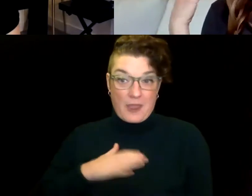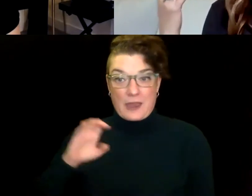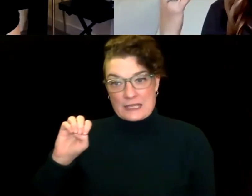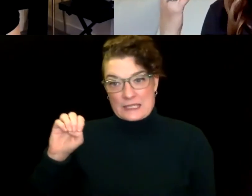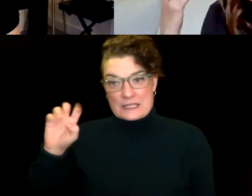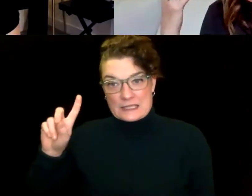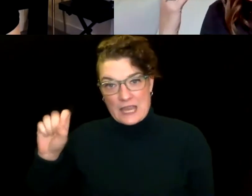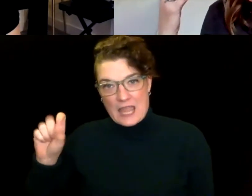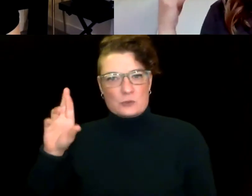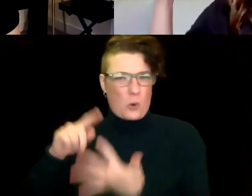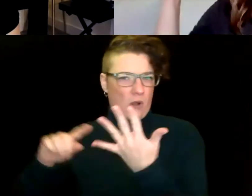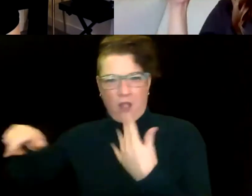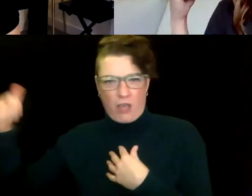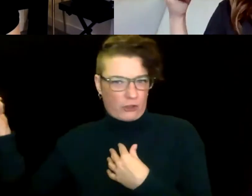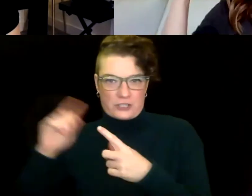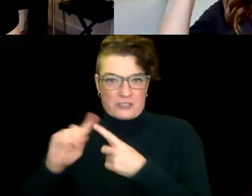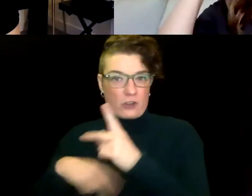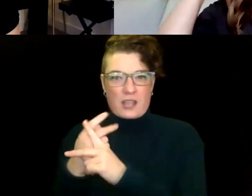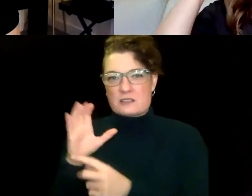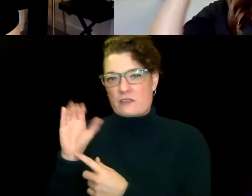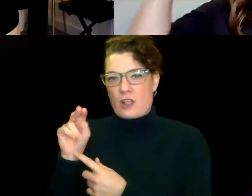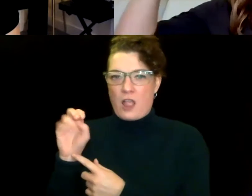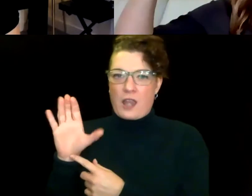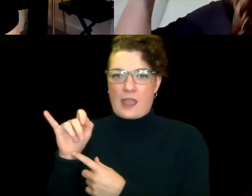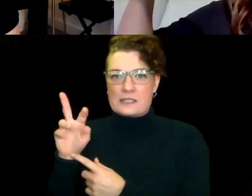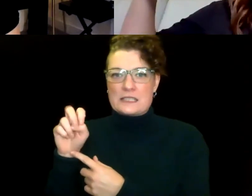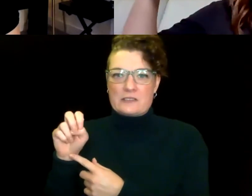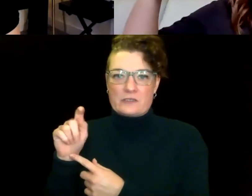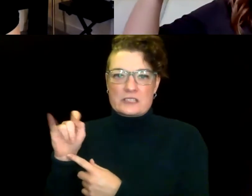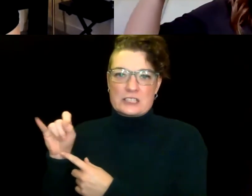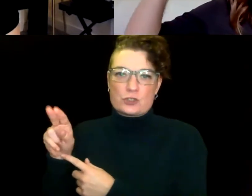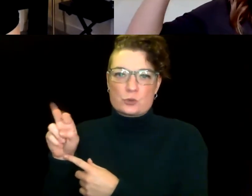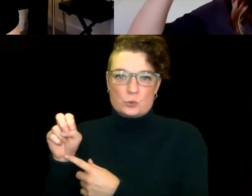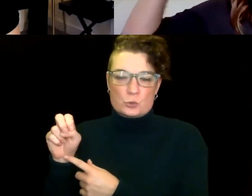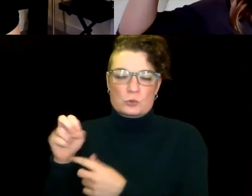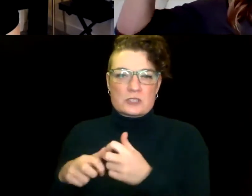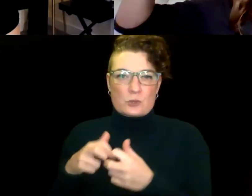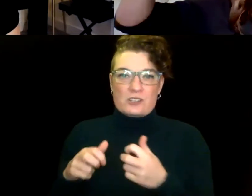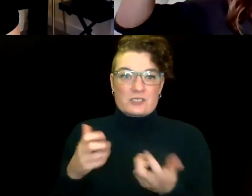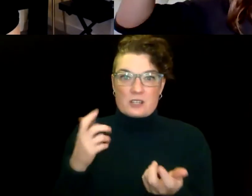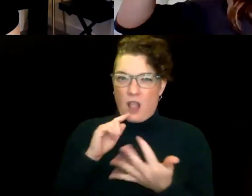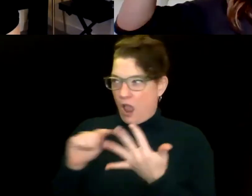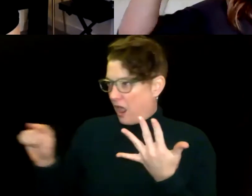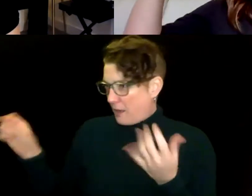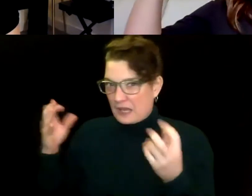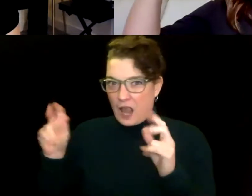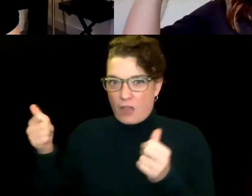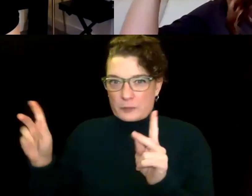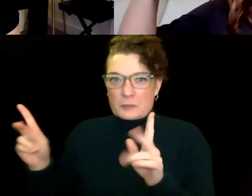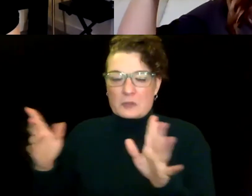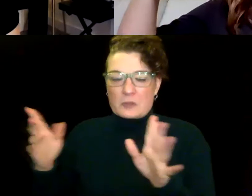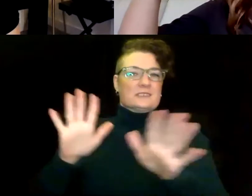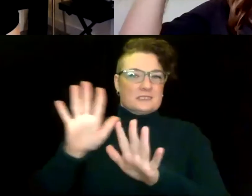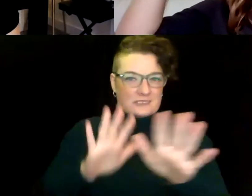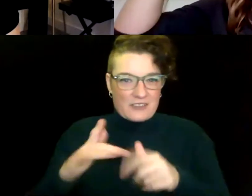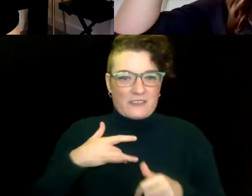So now I feel like this is the metaphor that keeps popping in my head. It's like we've actually showed up in the same